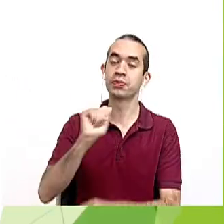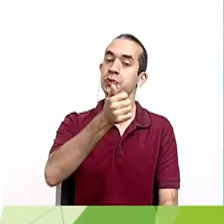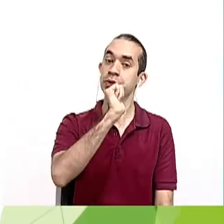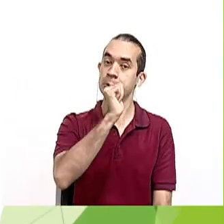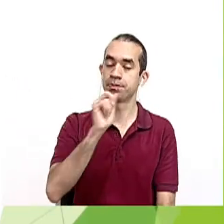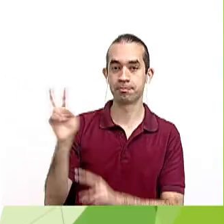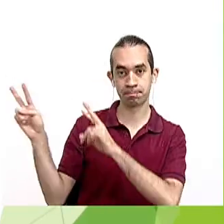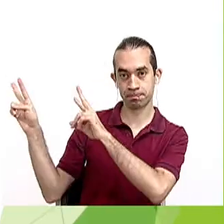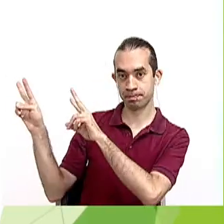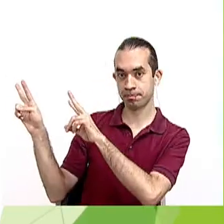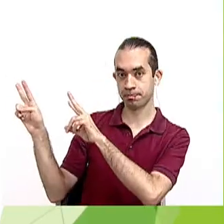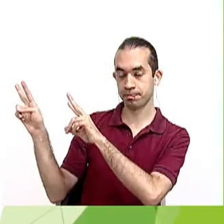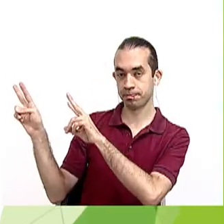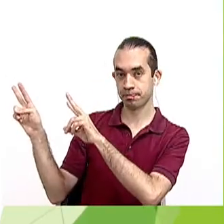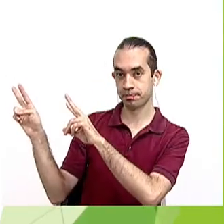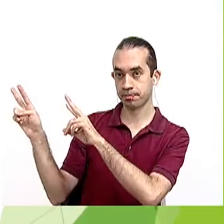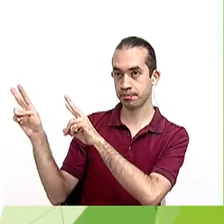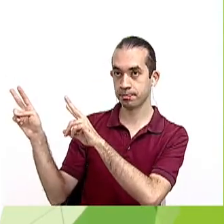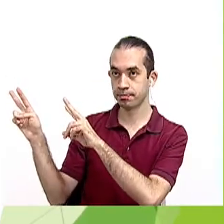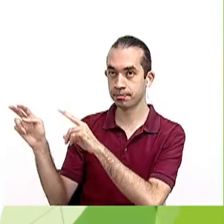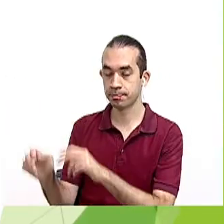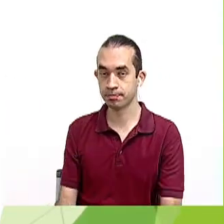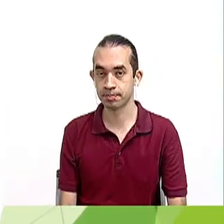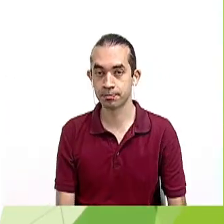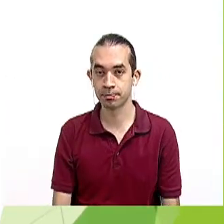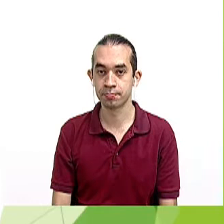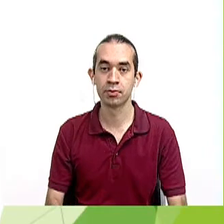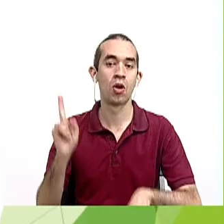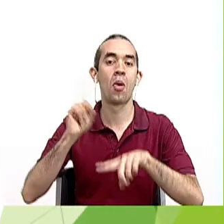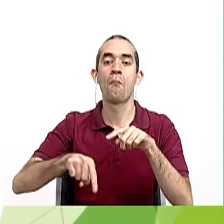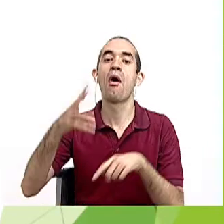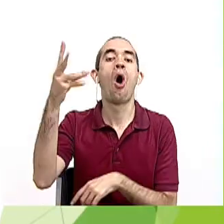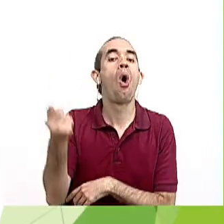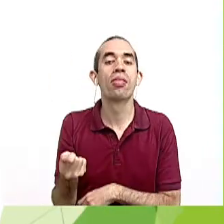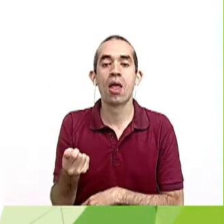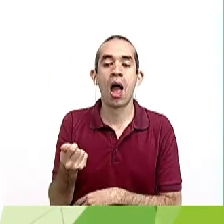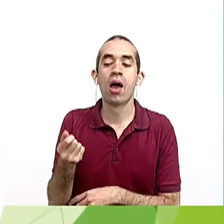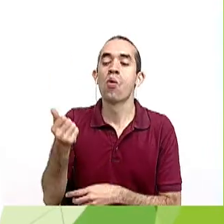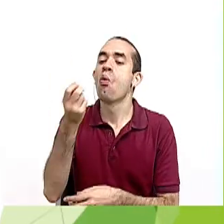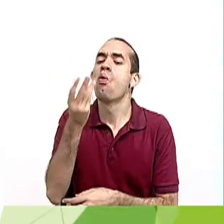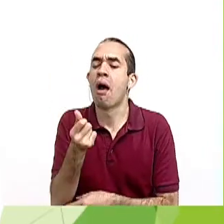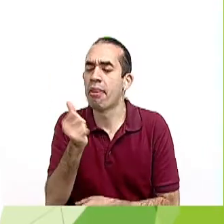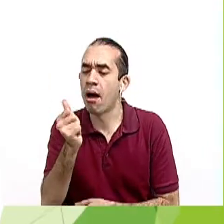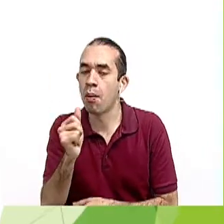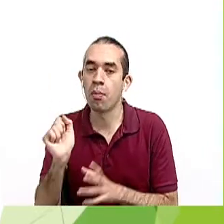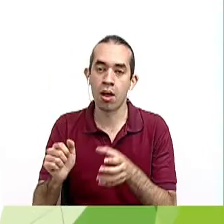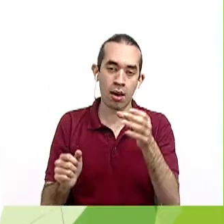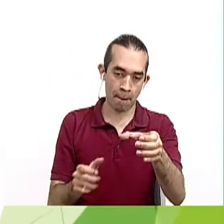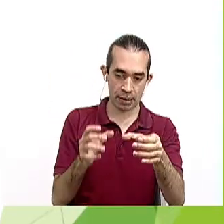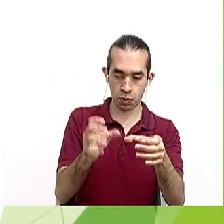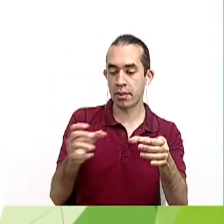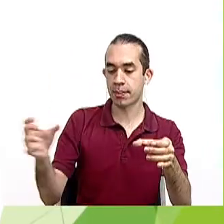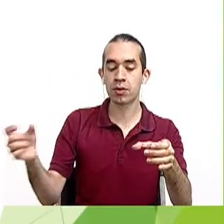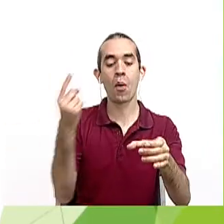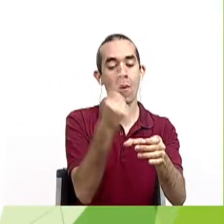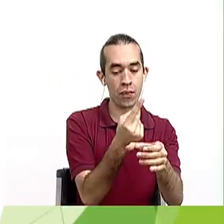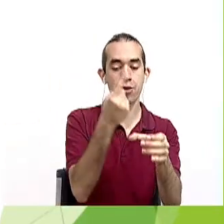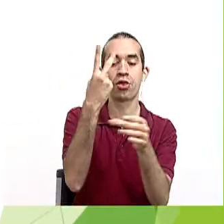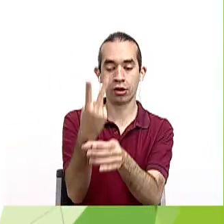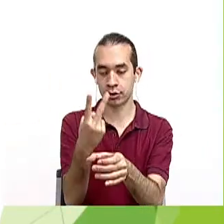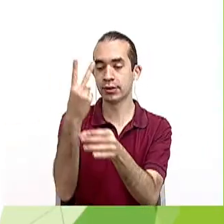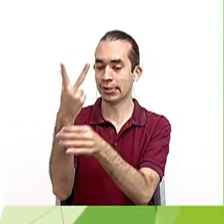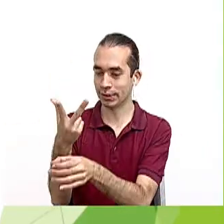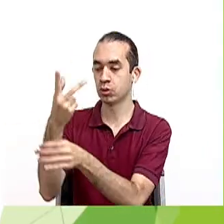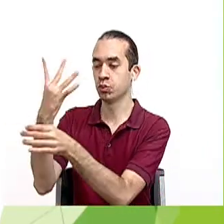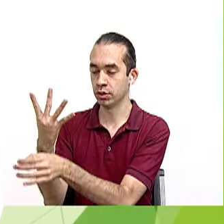Water. The water is a liquid, so we cannot count it. We can count the glasses of water, right? 1 glass of